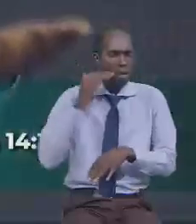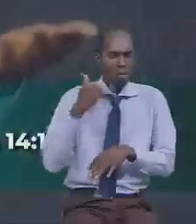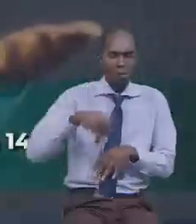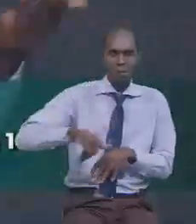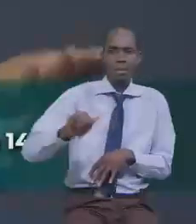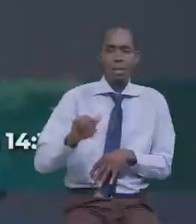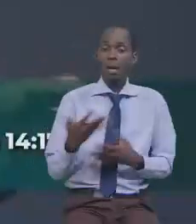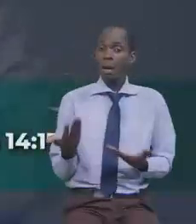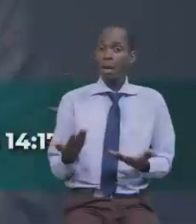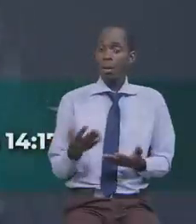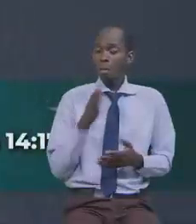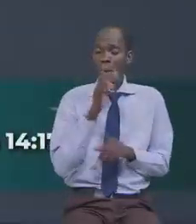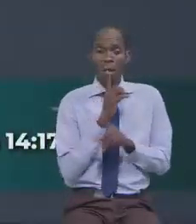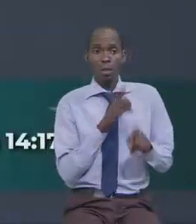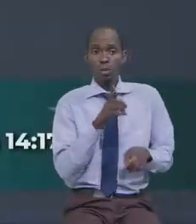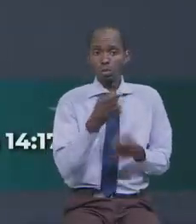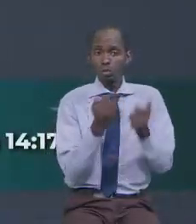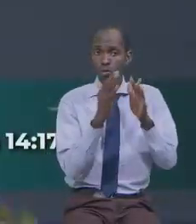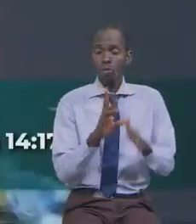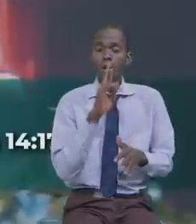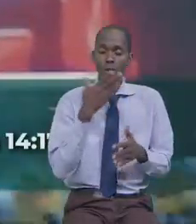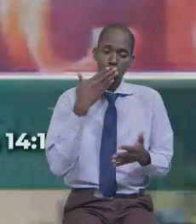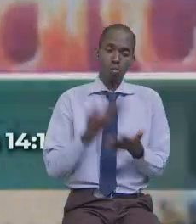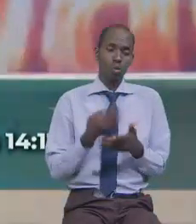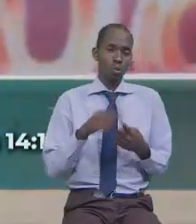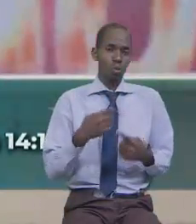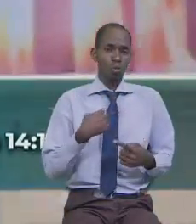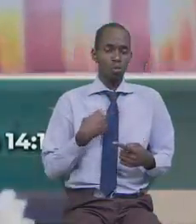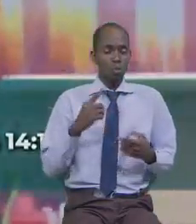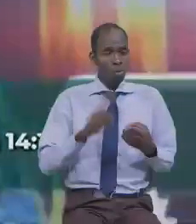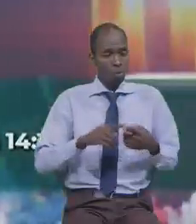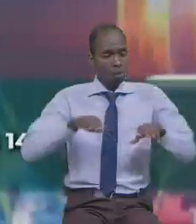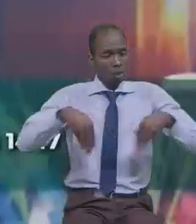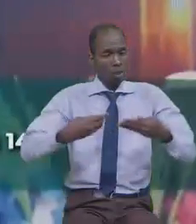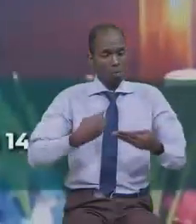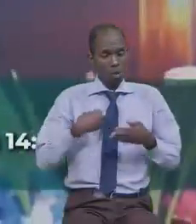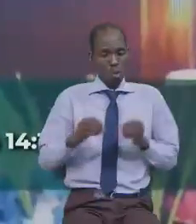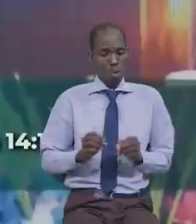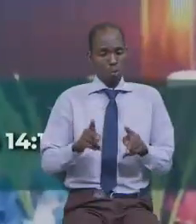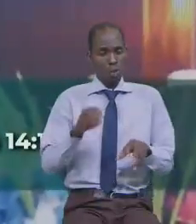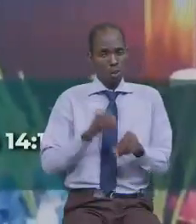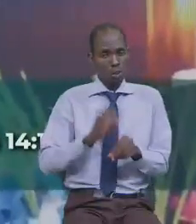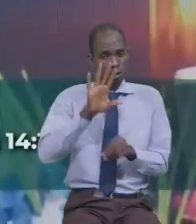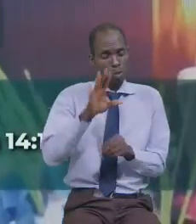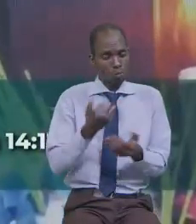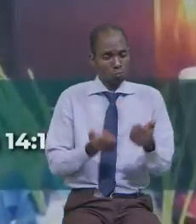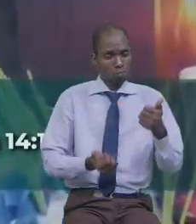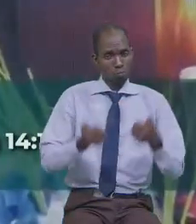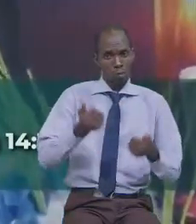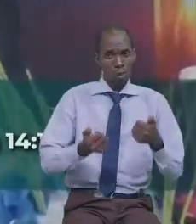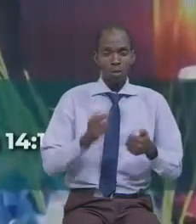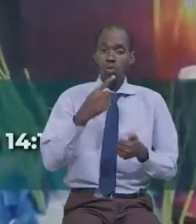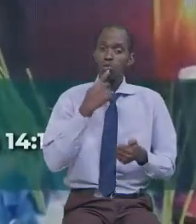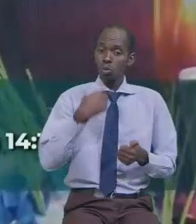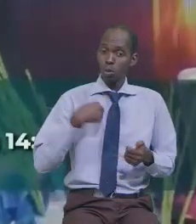good to me to grant me a place in your lorry. And you told me to enter